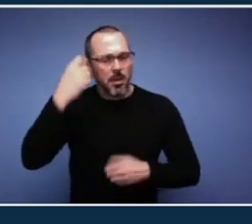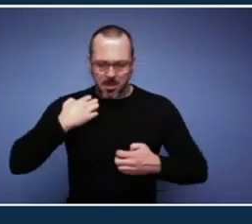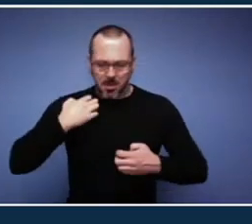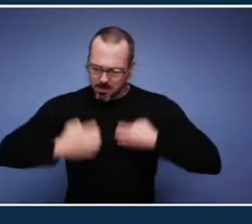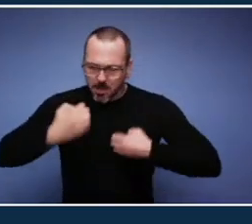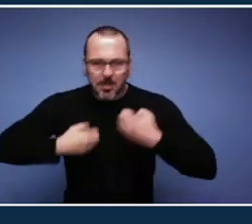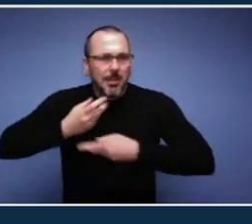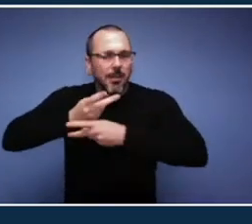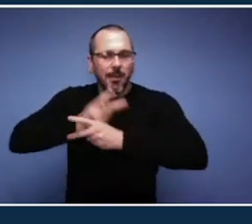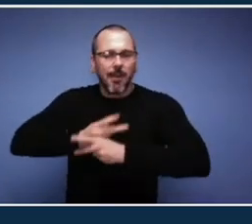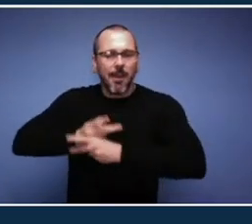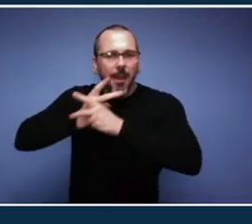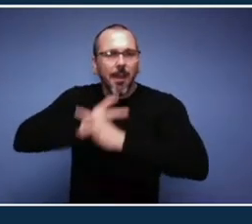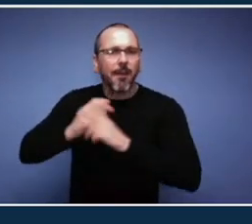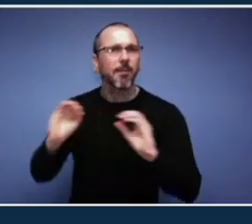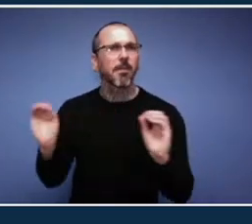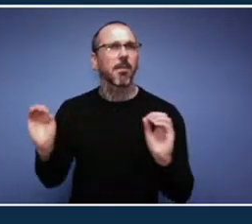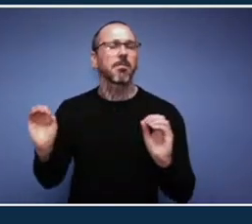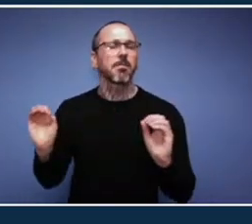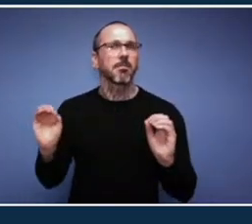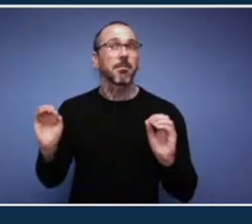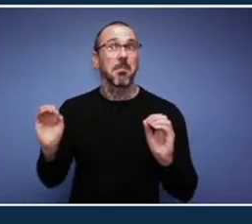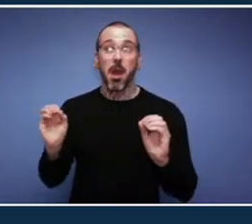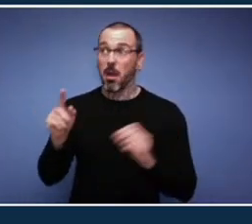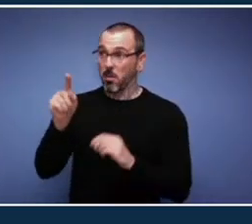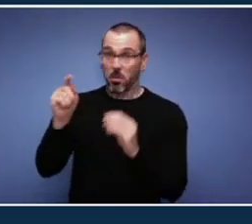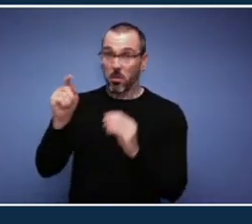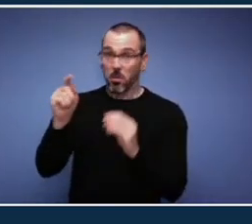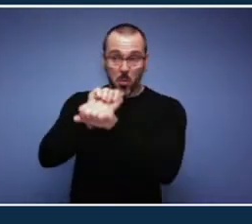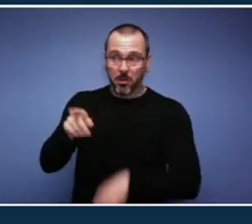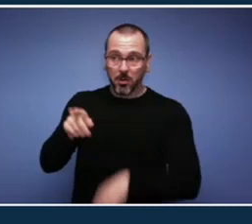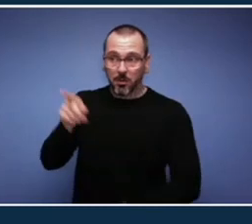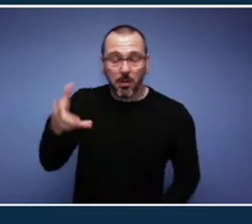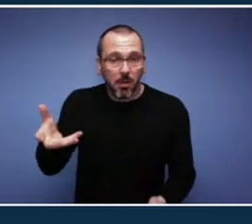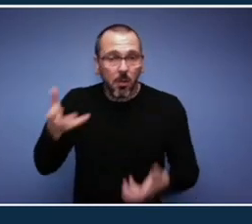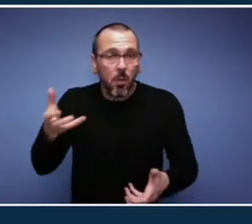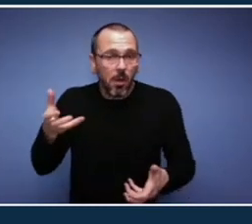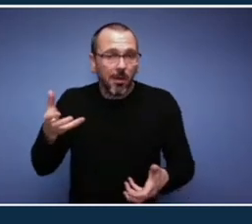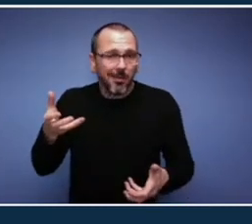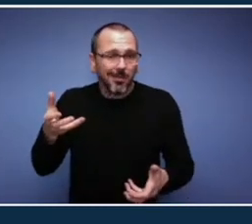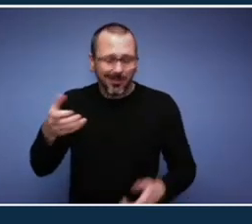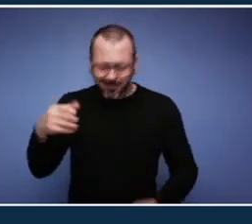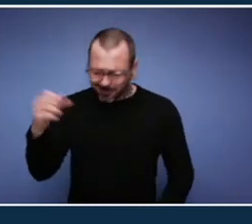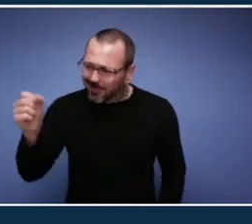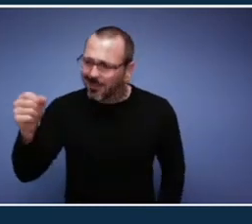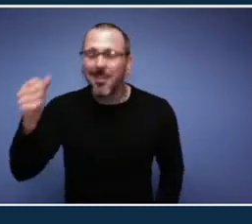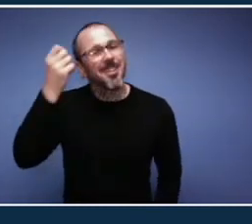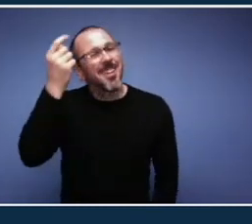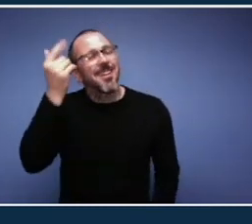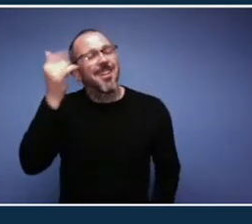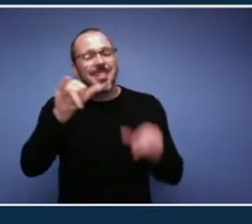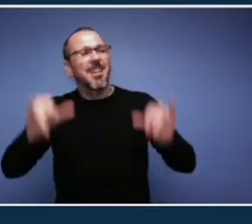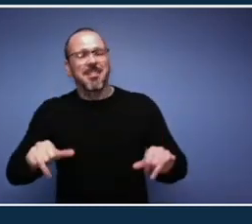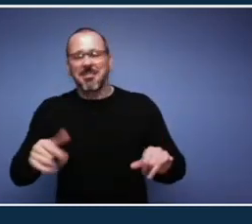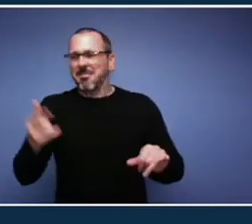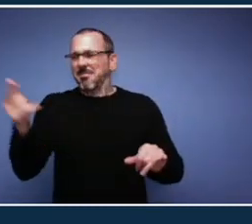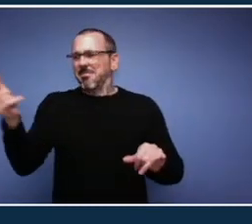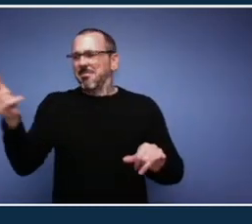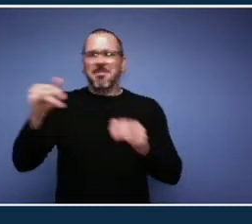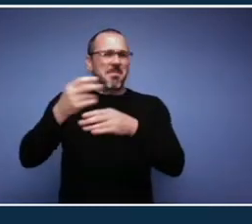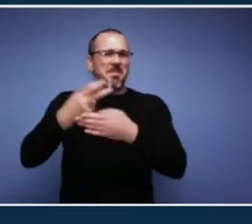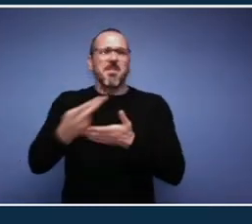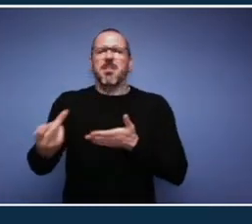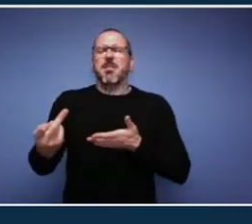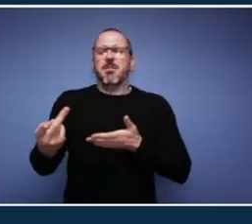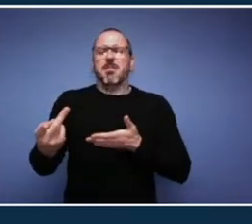want to, it's that the system is not designed for that. So my self-worth